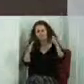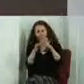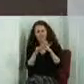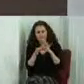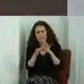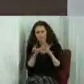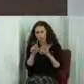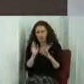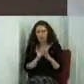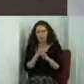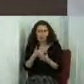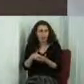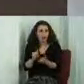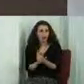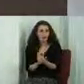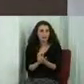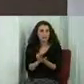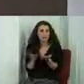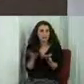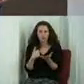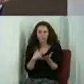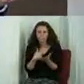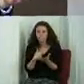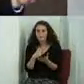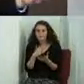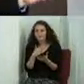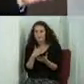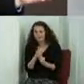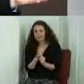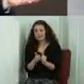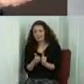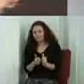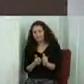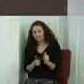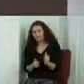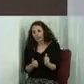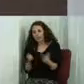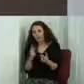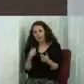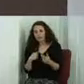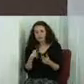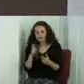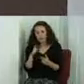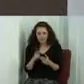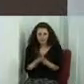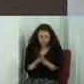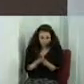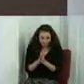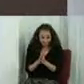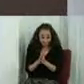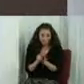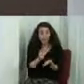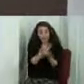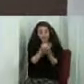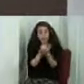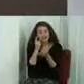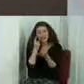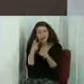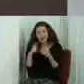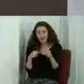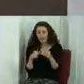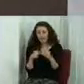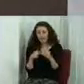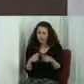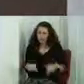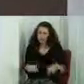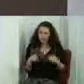abundance? What is it we're keeping back, and what is it that we need to let go of and to share? Help us to think about living from a place